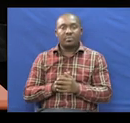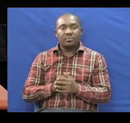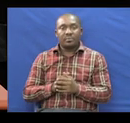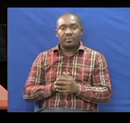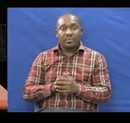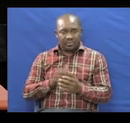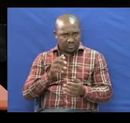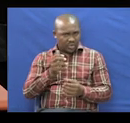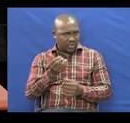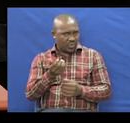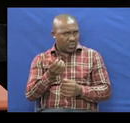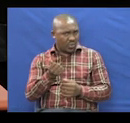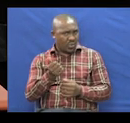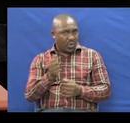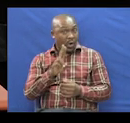Is it ugali?